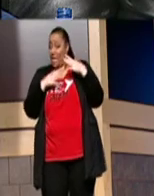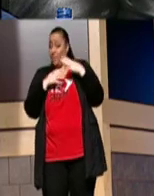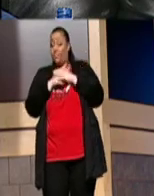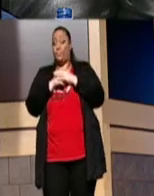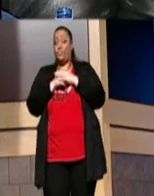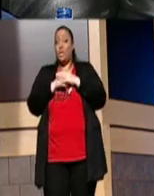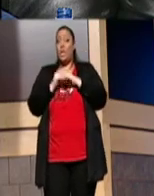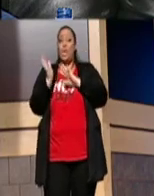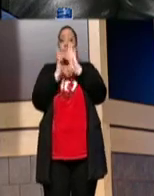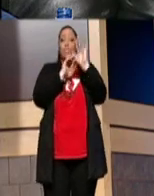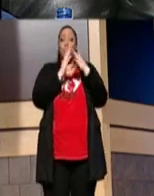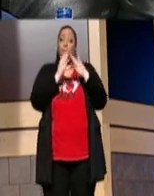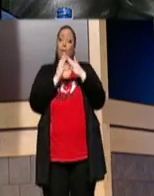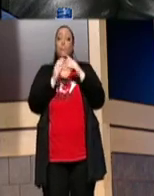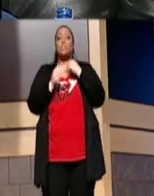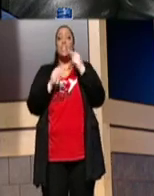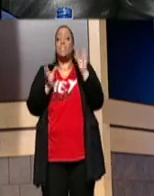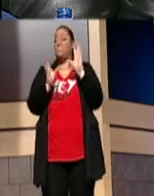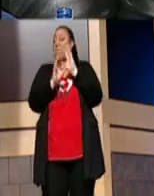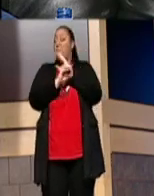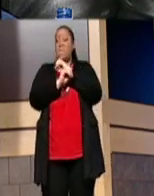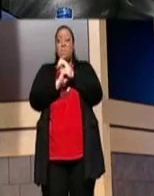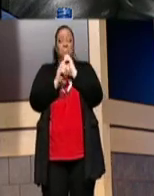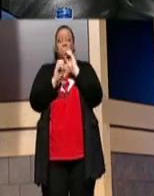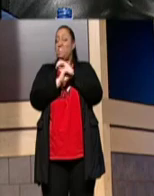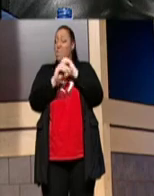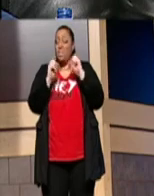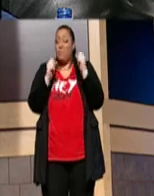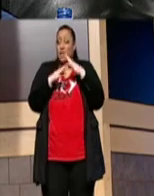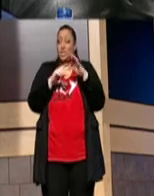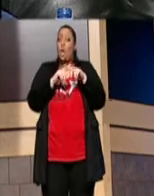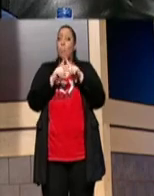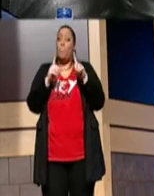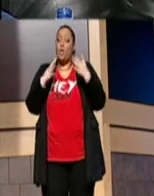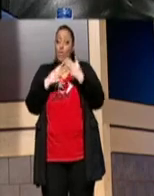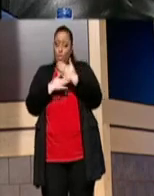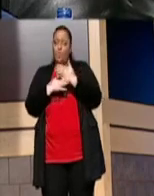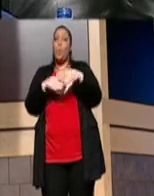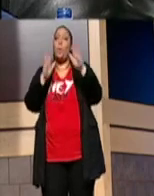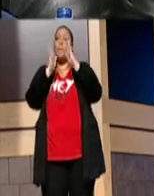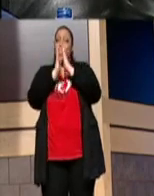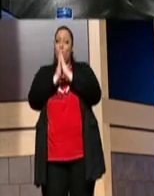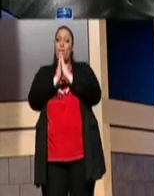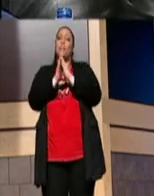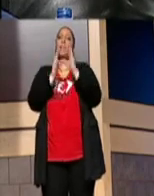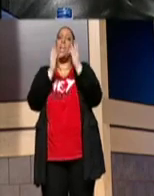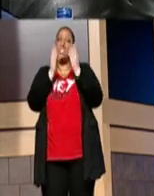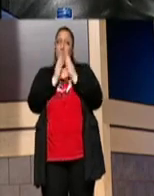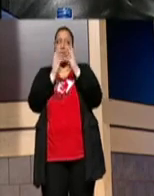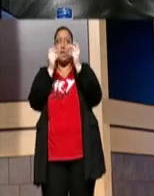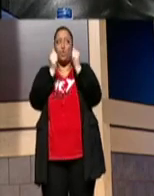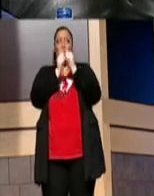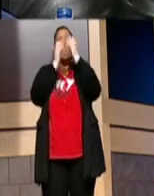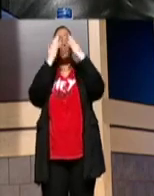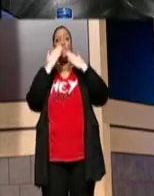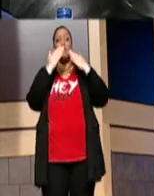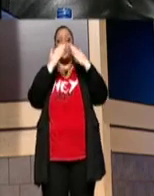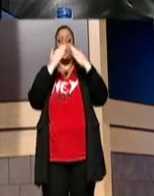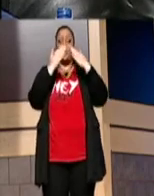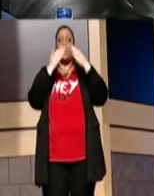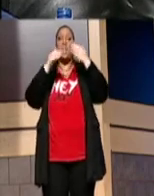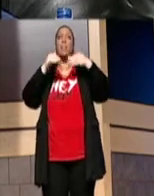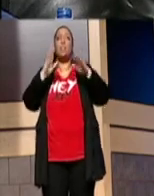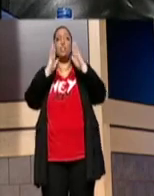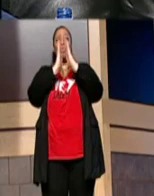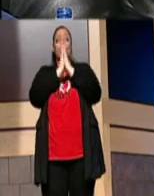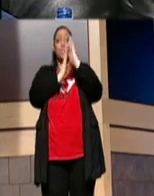Bible says, be anxious for nothing. But in all things, by prayer and supplication, with thanksgiving, let your request be